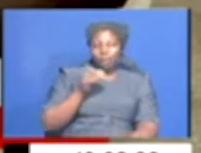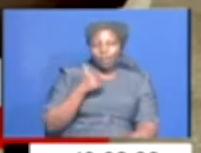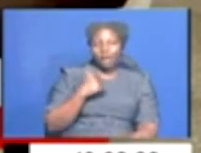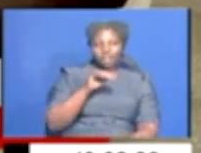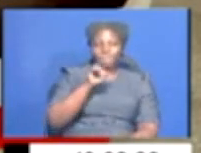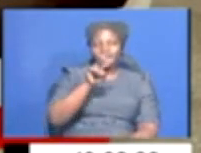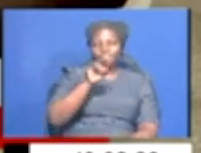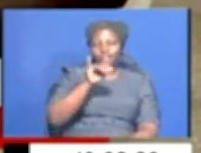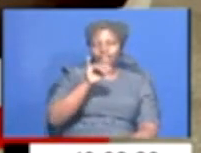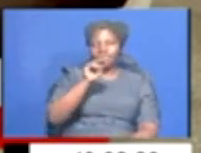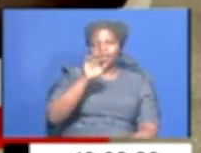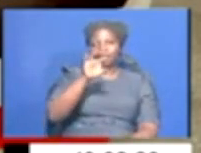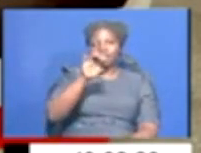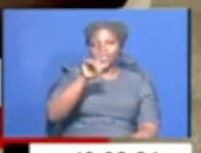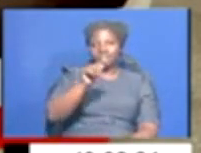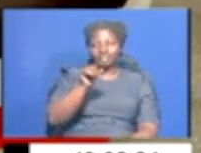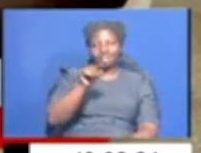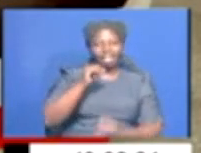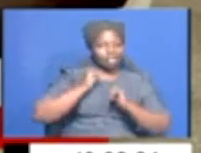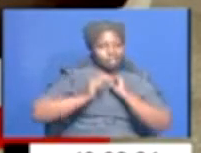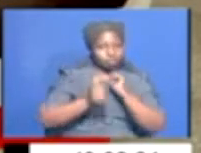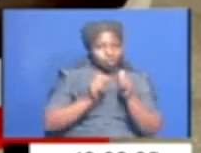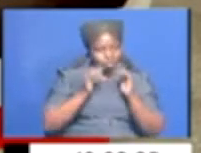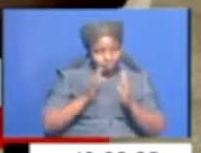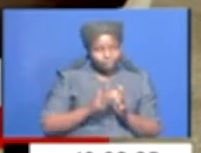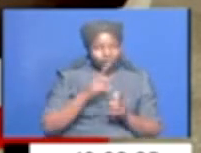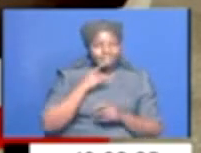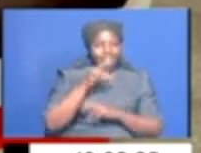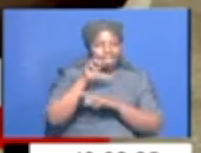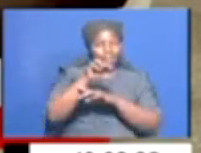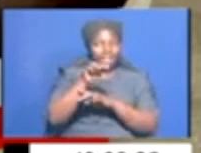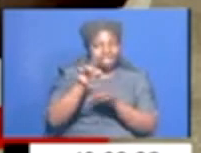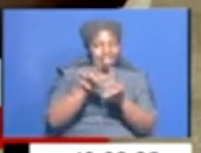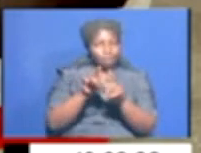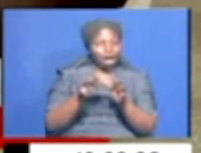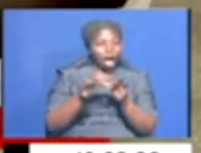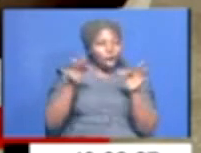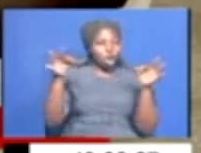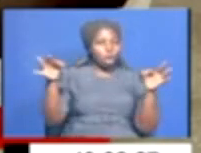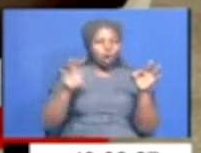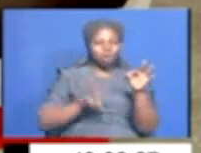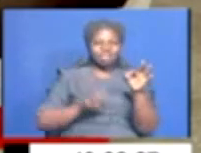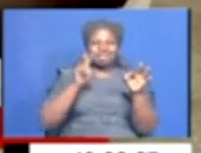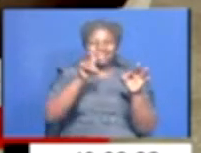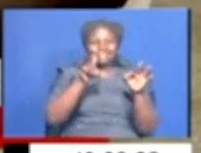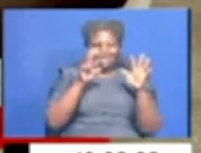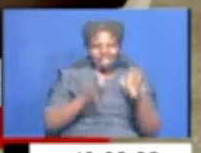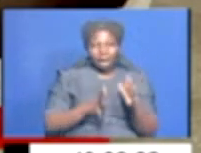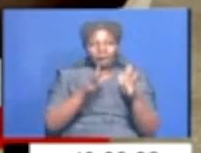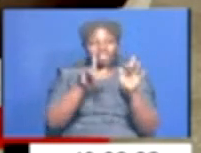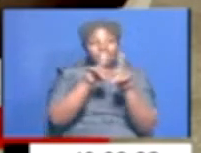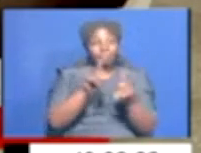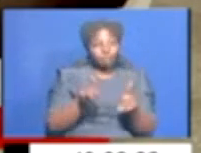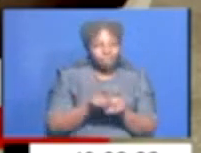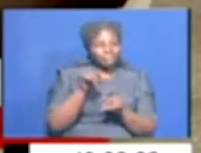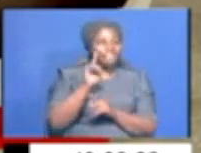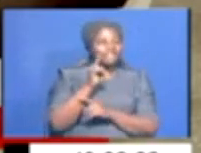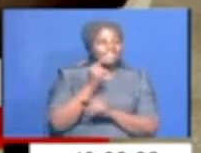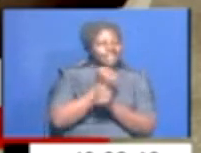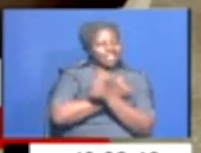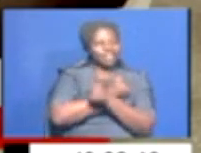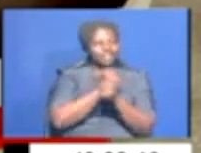para athlete in the 100 meters T47. He's also a long jumper, and he's also mad about football. We'll be telling you about